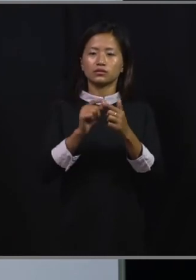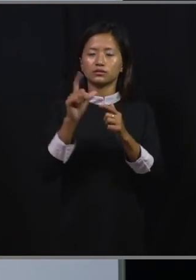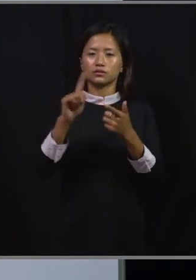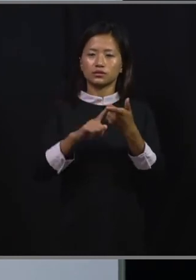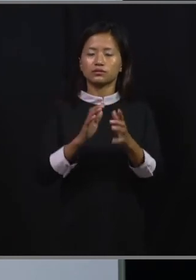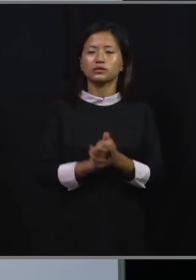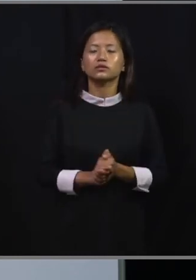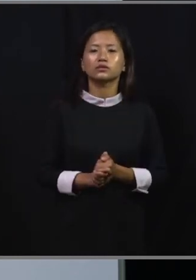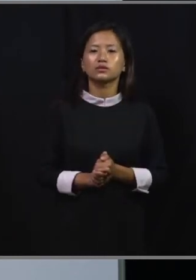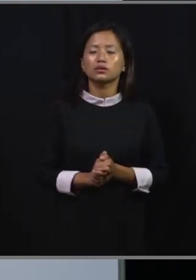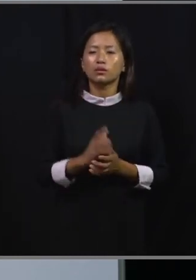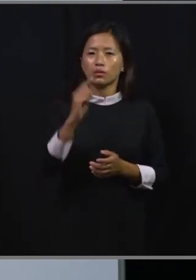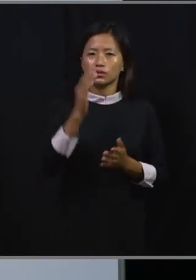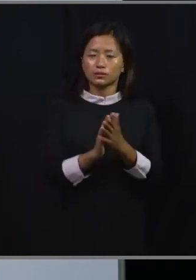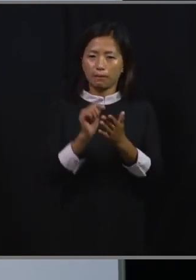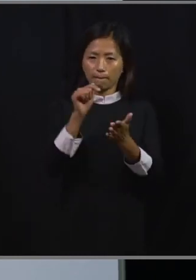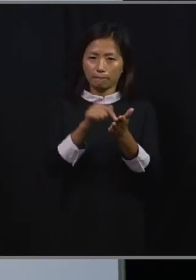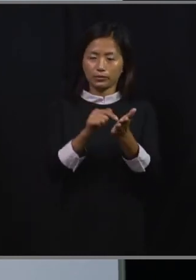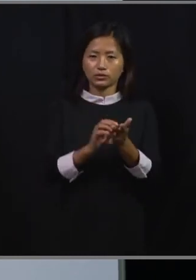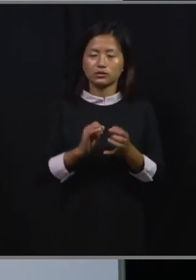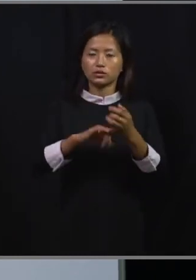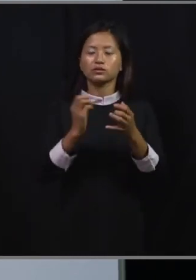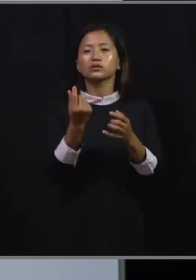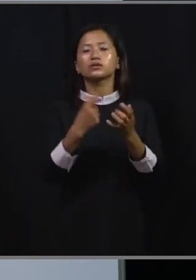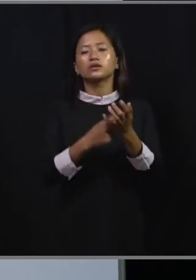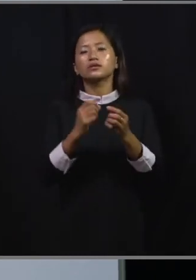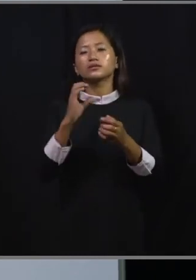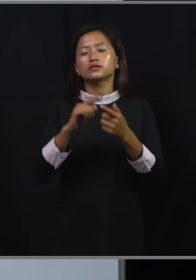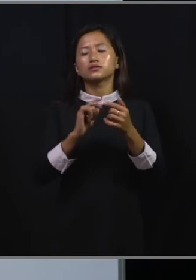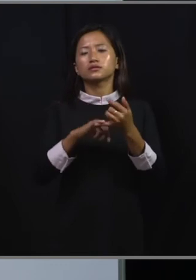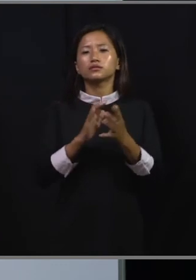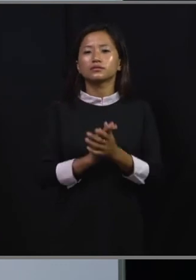source. This is what? One point source. So, its wavefront will be spherical like this,